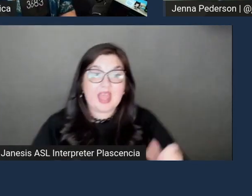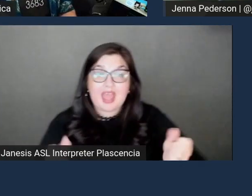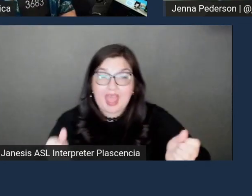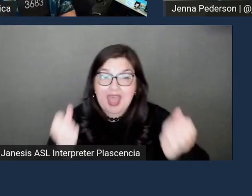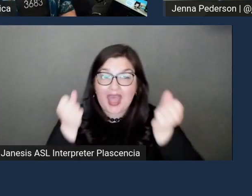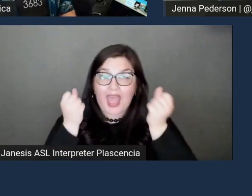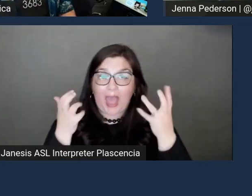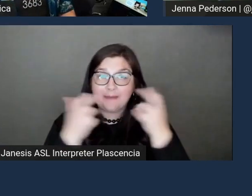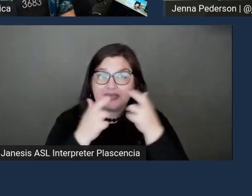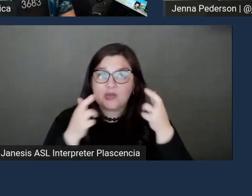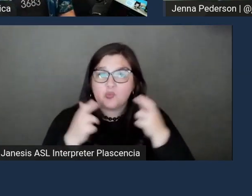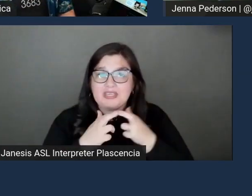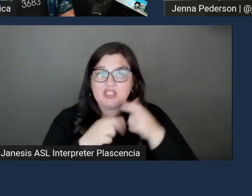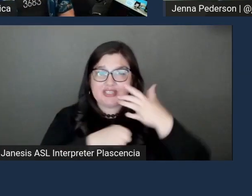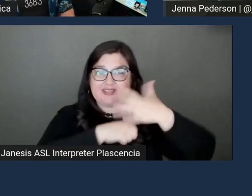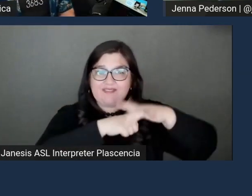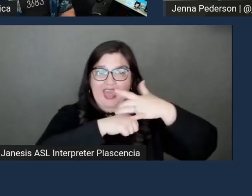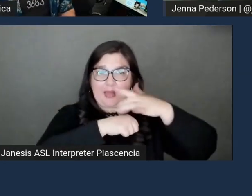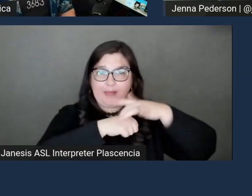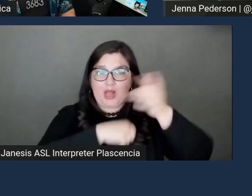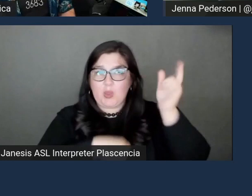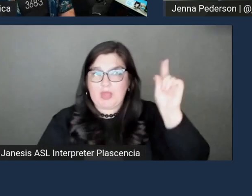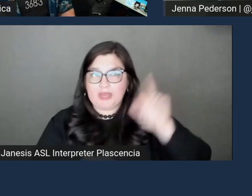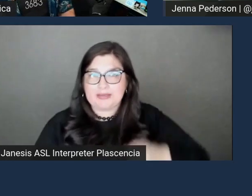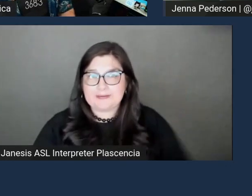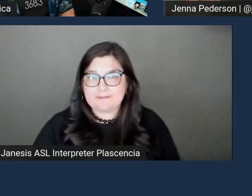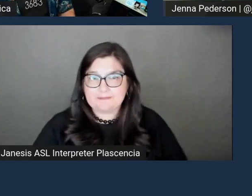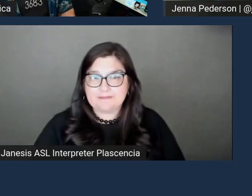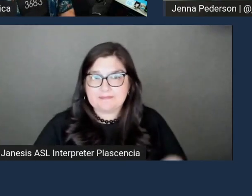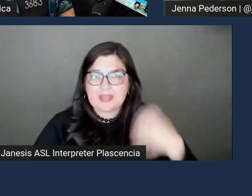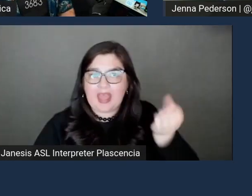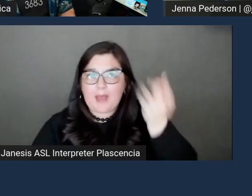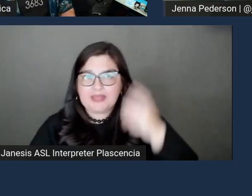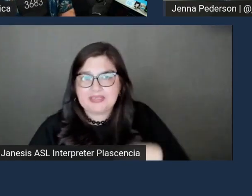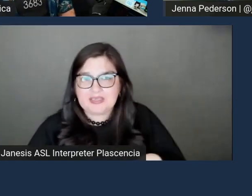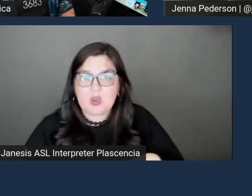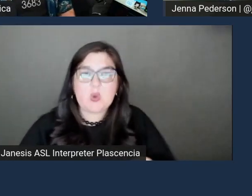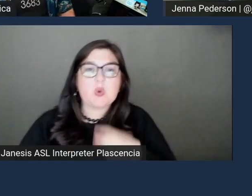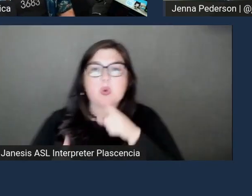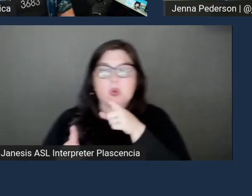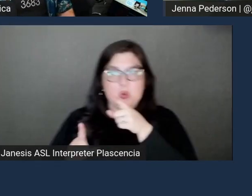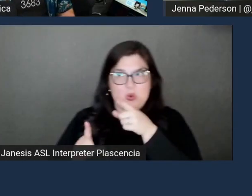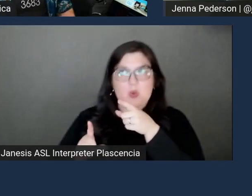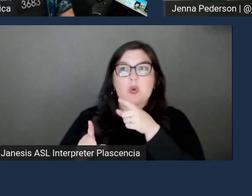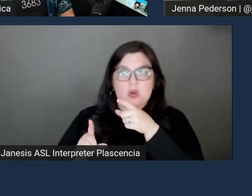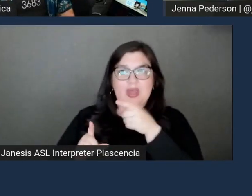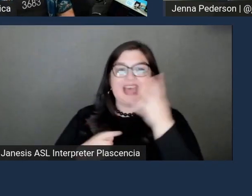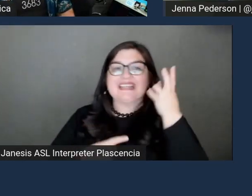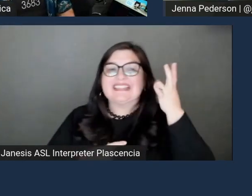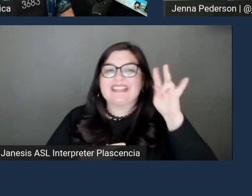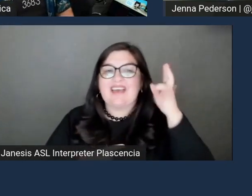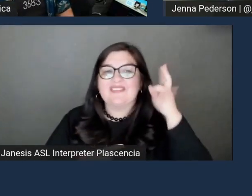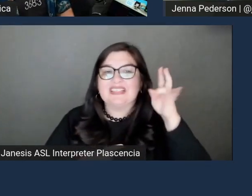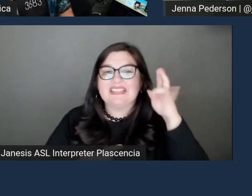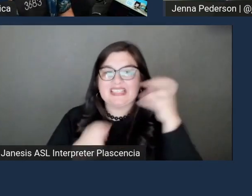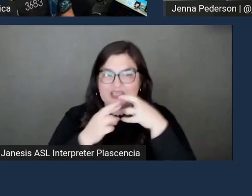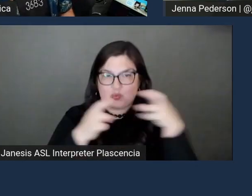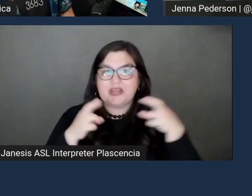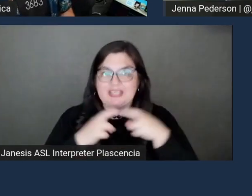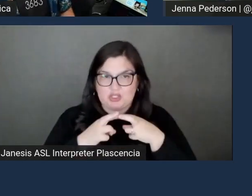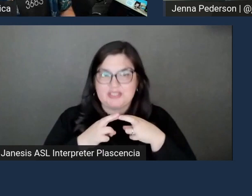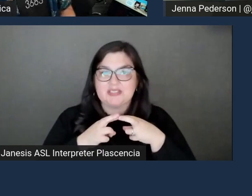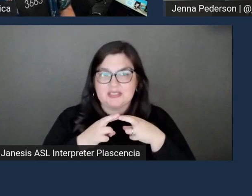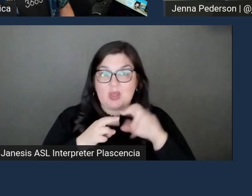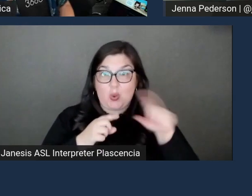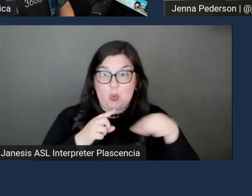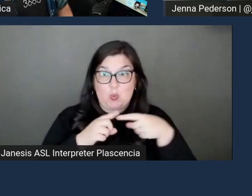this available in? Ian. Yeah, this one is available in 17 regions at launch. Okay. So